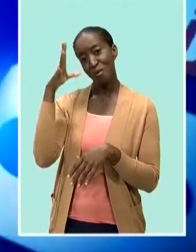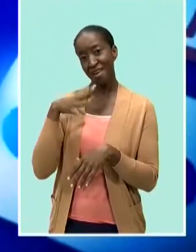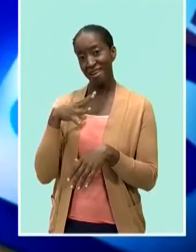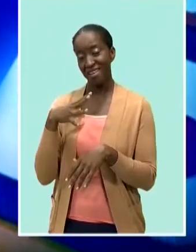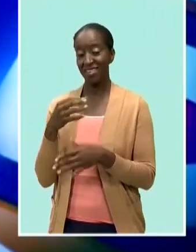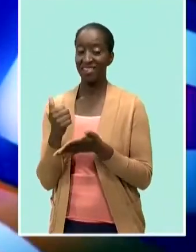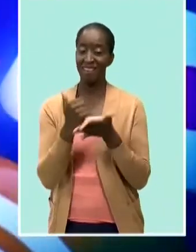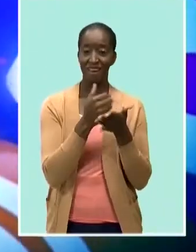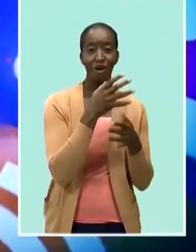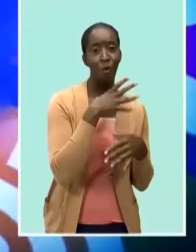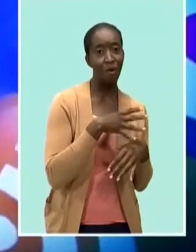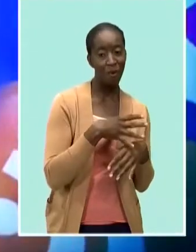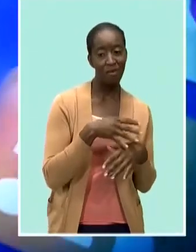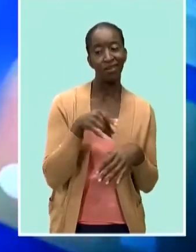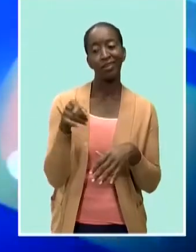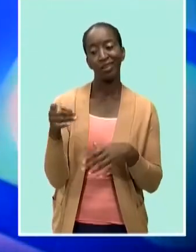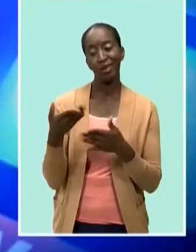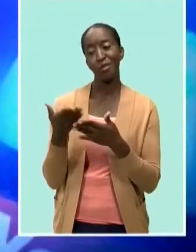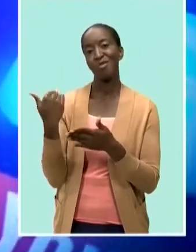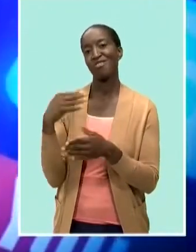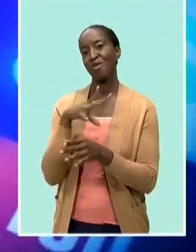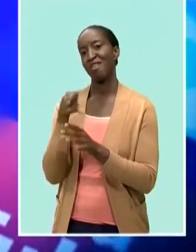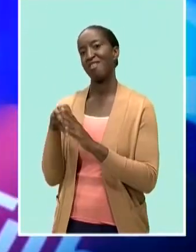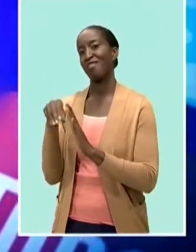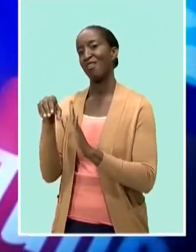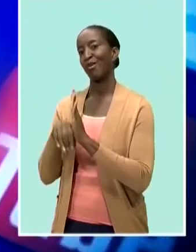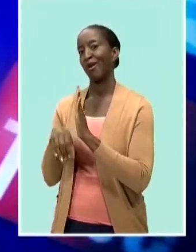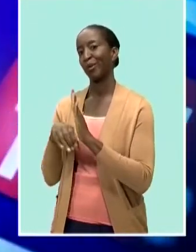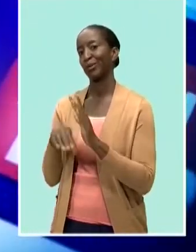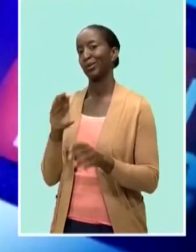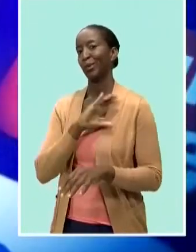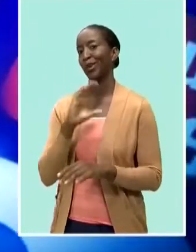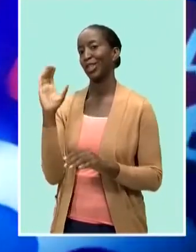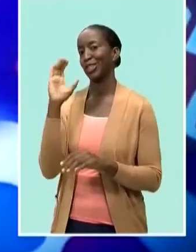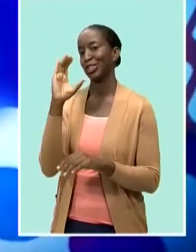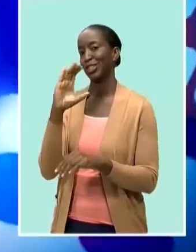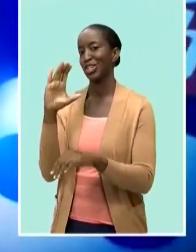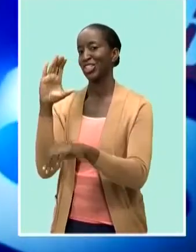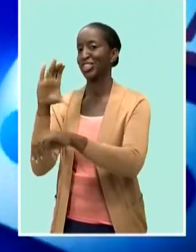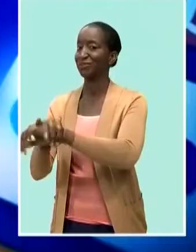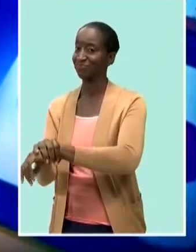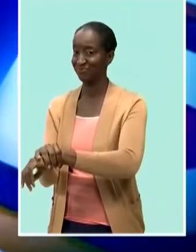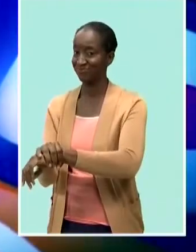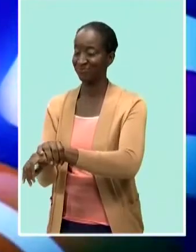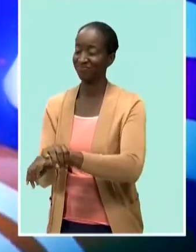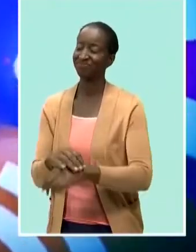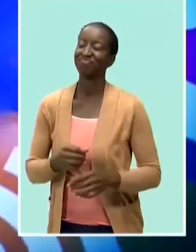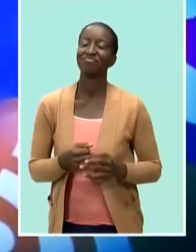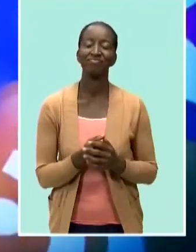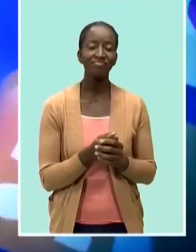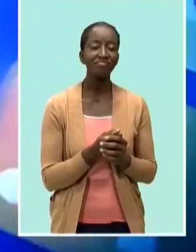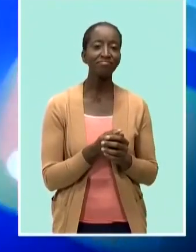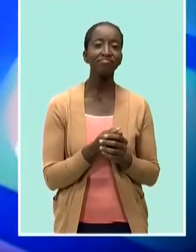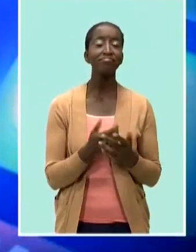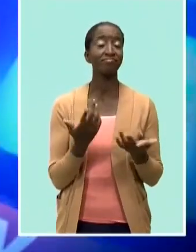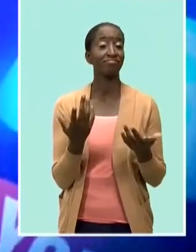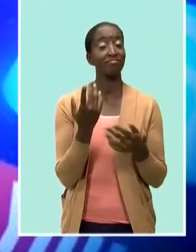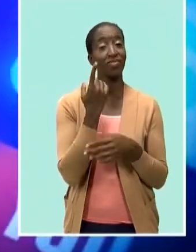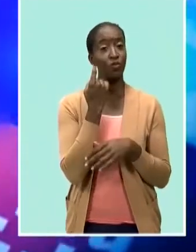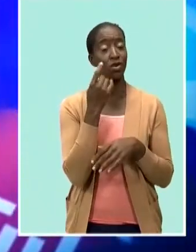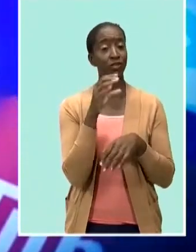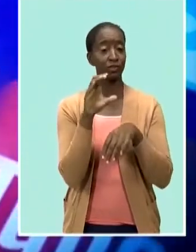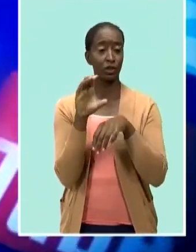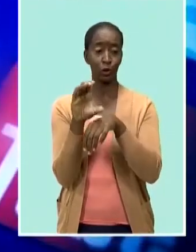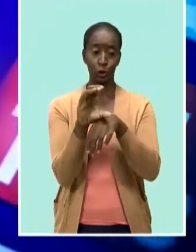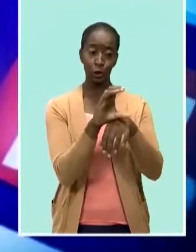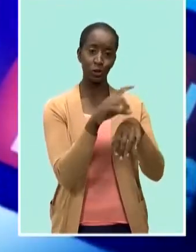and an outstanding warrant for his arrest. Now, many churches across the island marked Easter over the past weekend